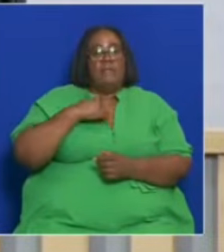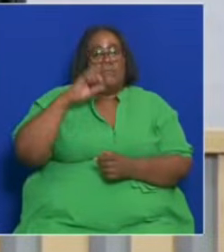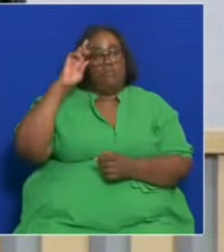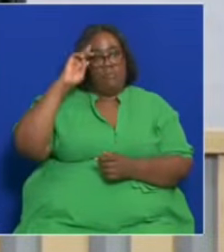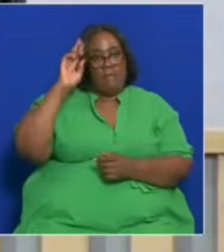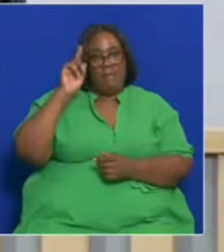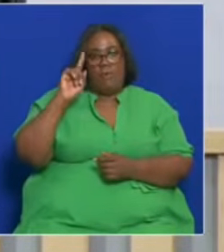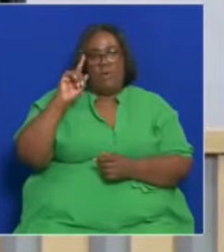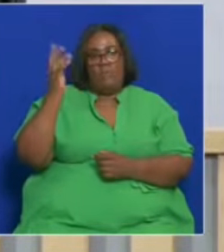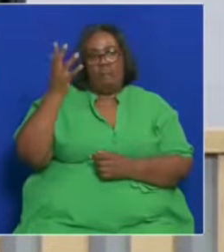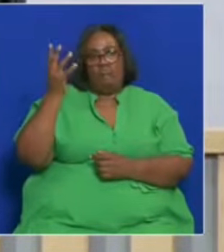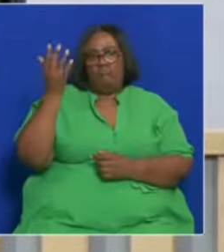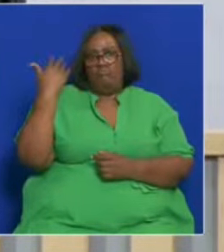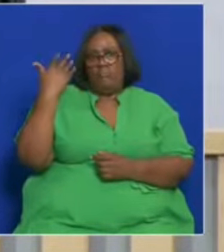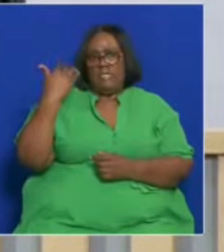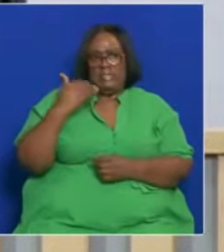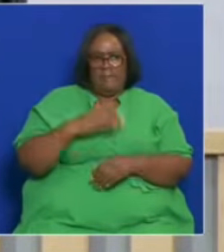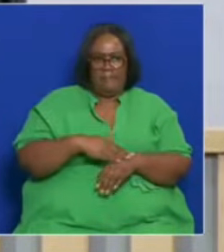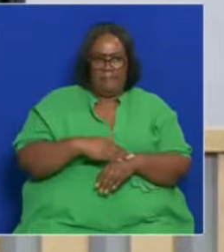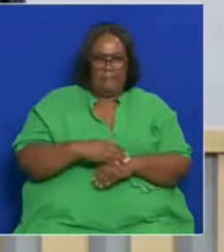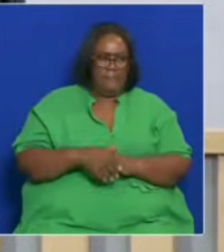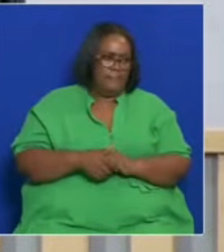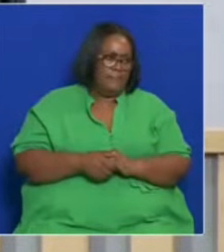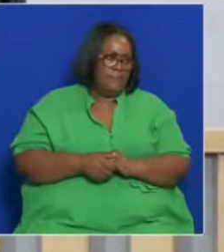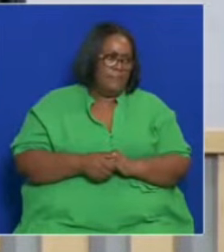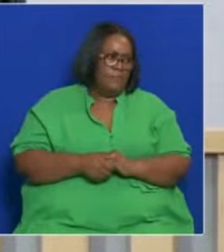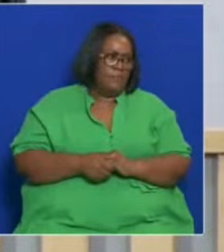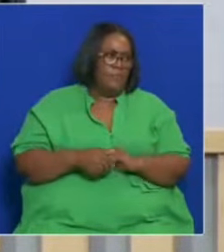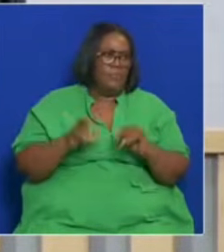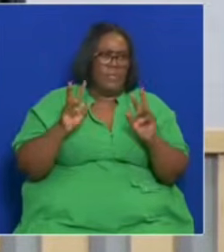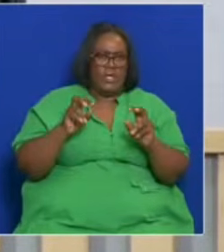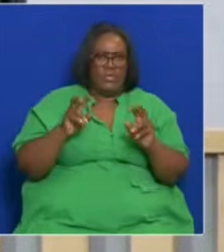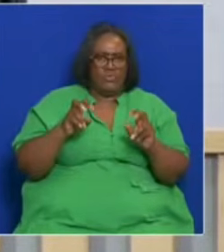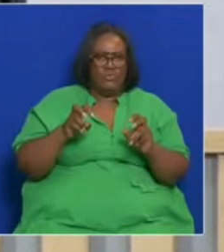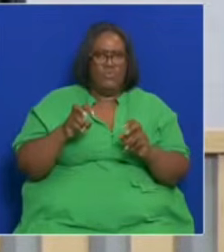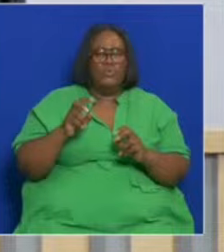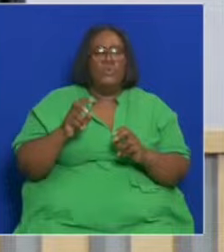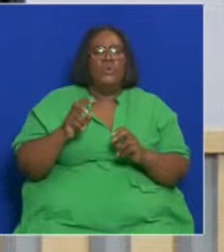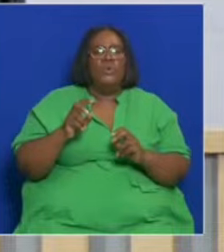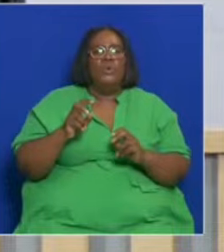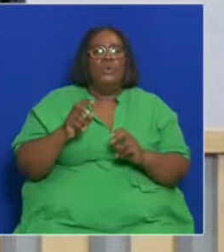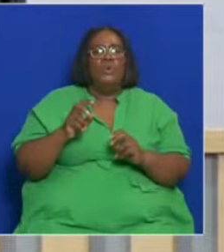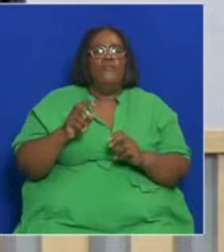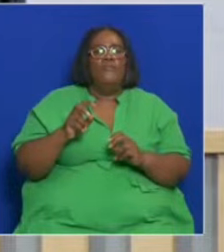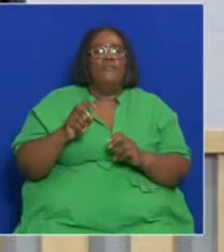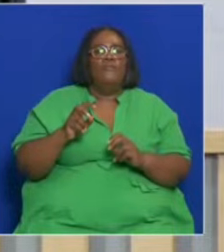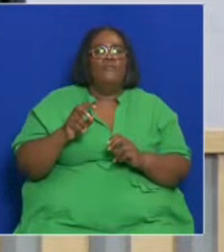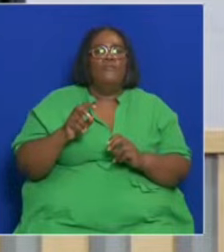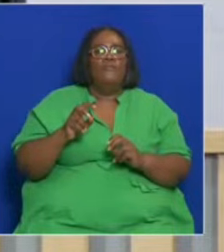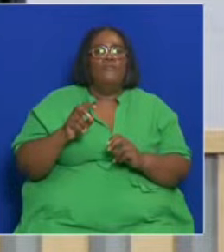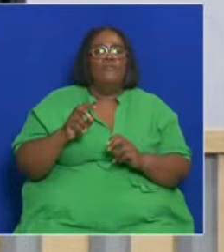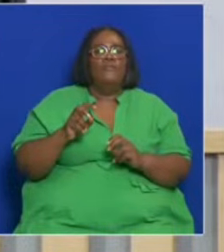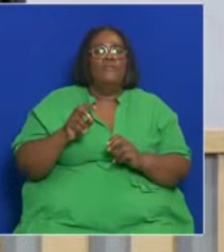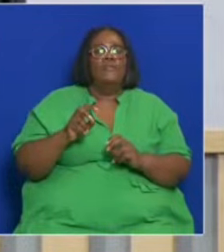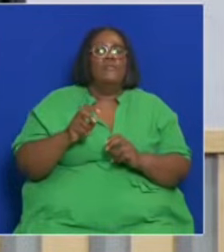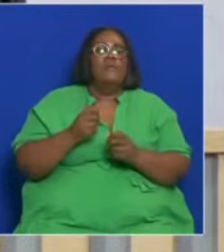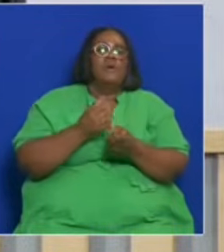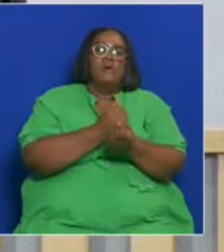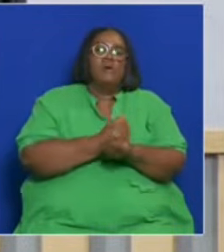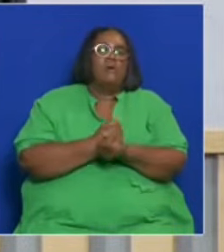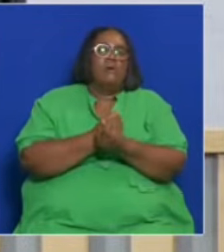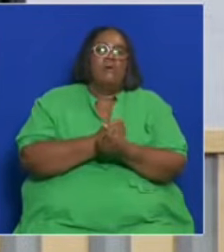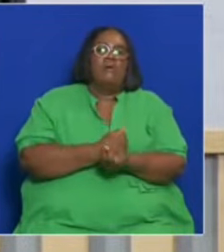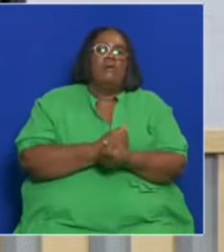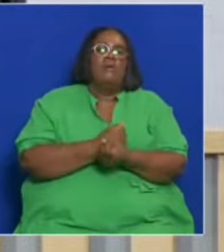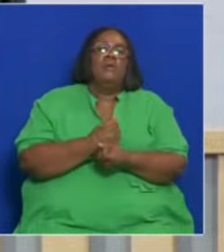the issue of the forklifts, it was not one forklift, what I remember. It